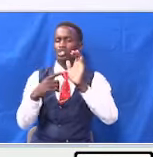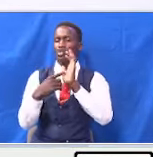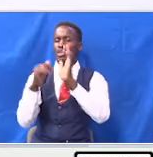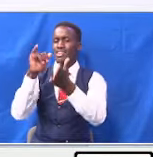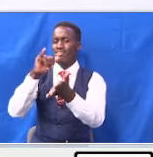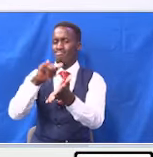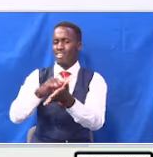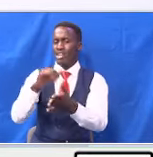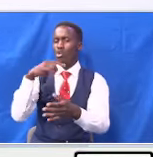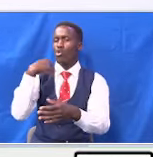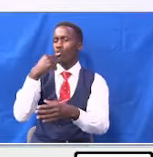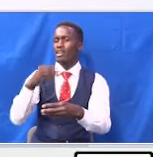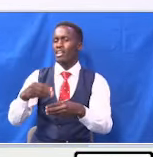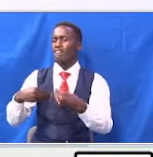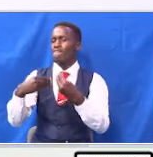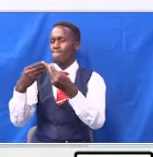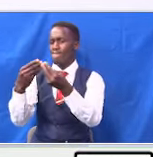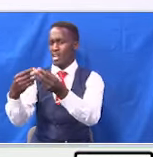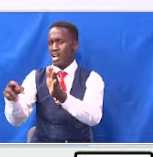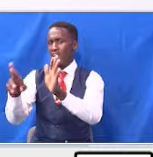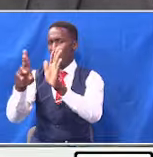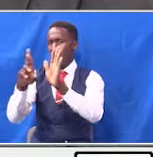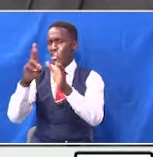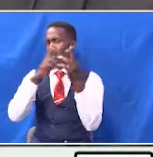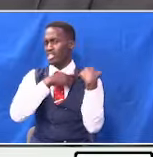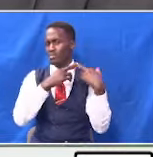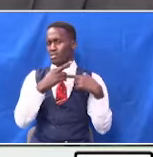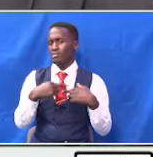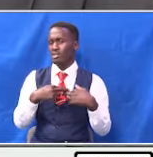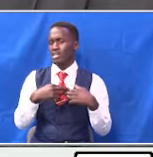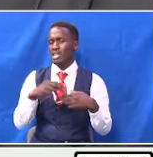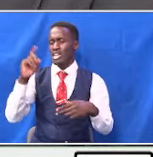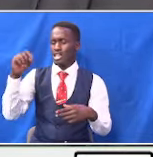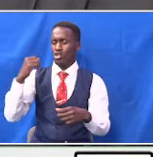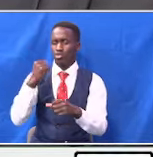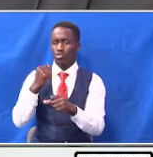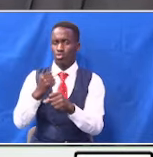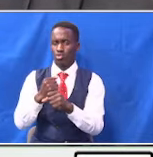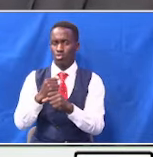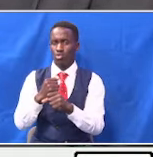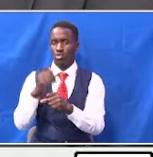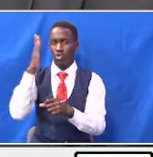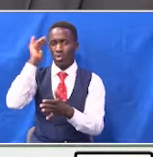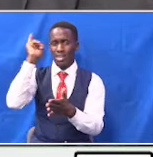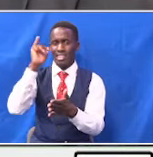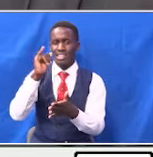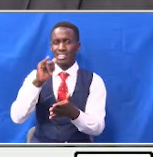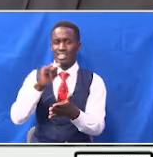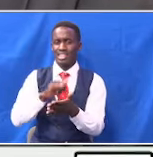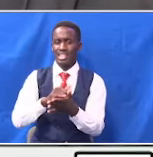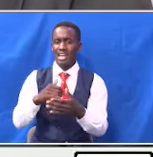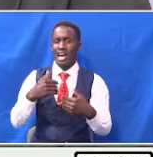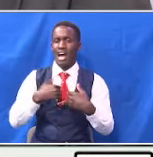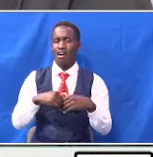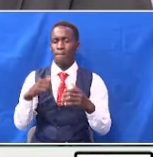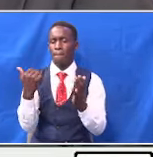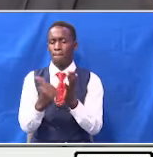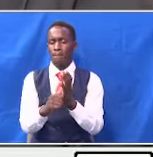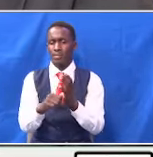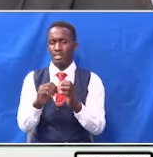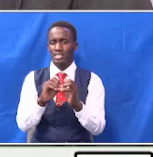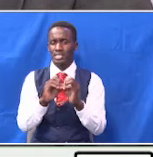supposed to execute it without necessarily trying to imply that he might face some kind of interference. So I think that's a very positive note